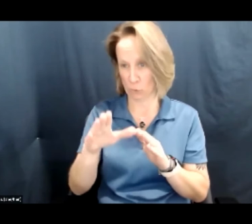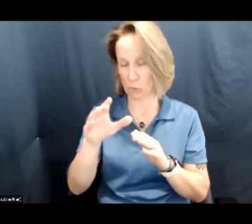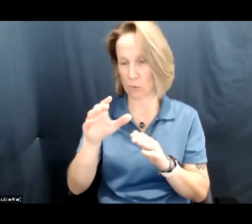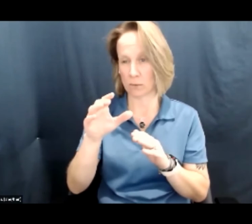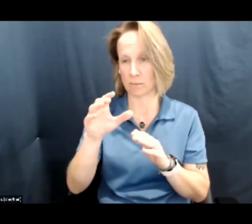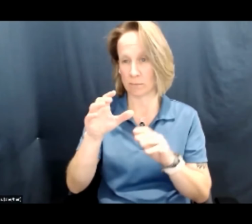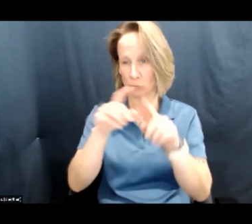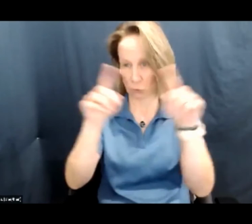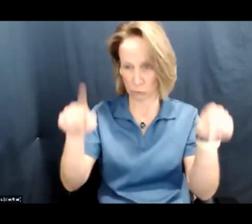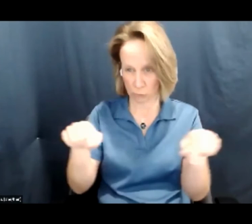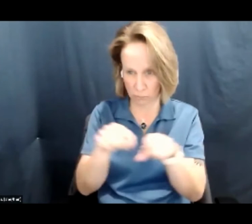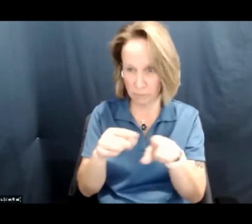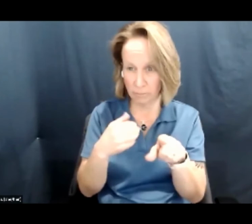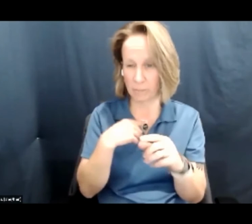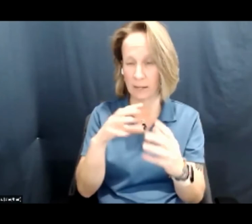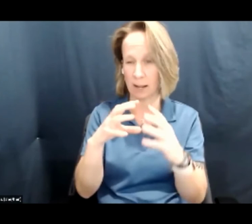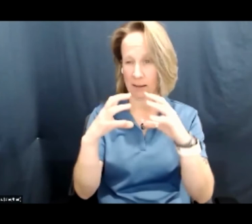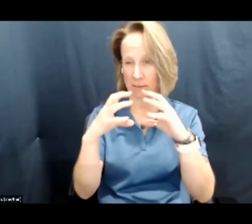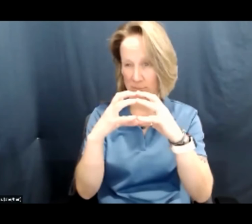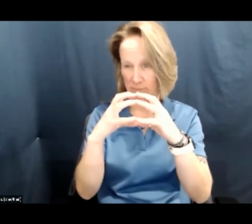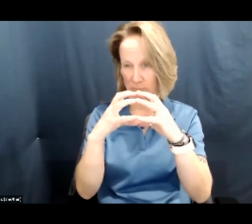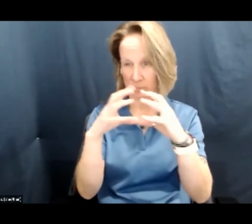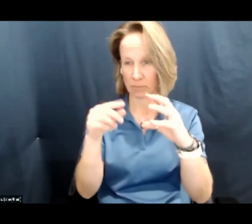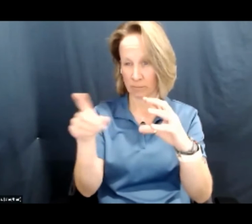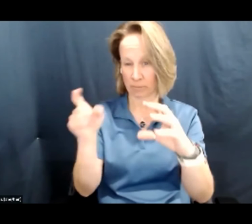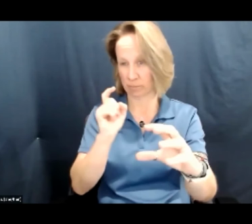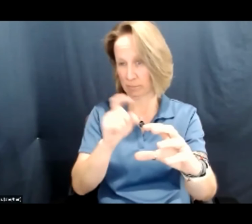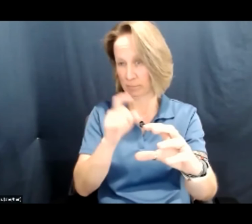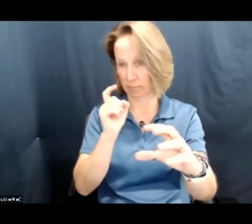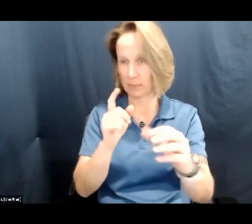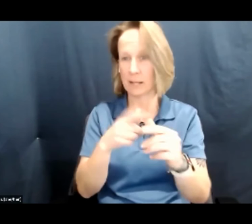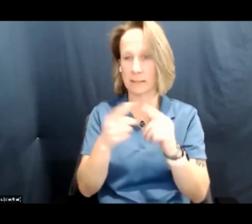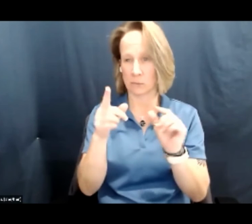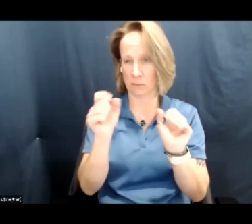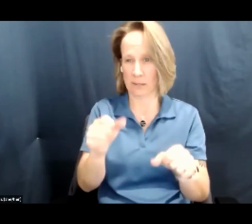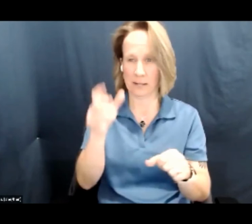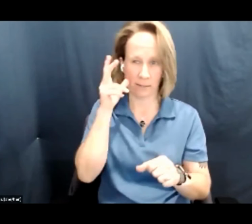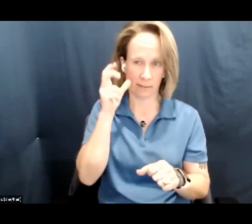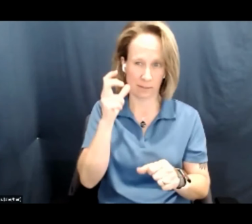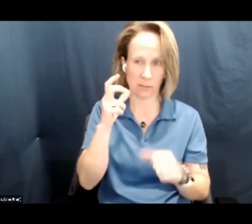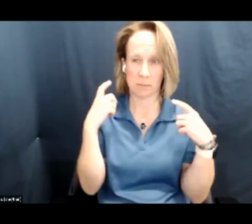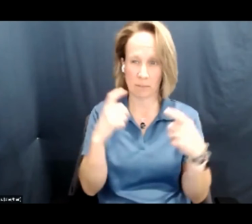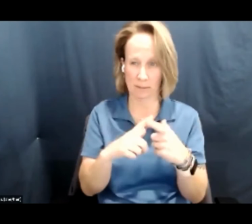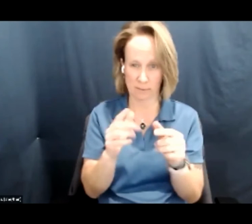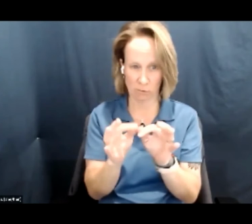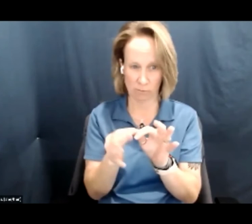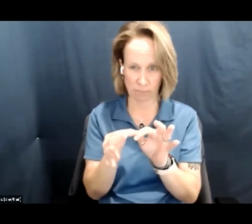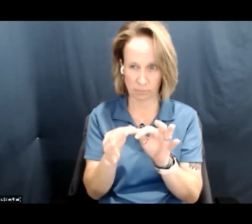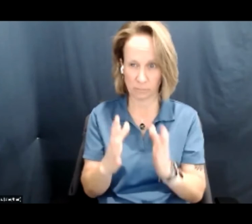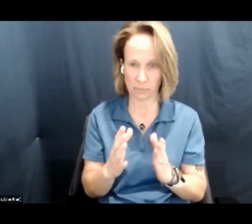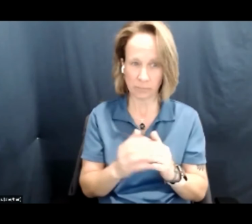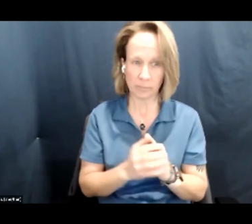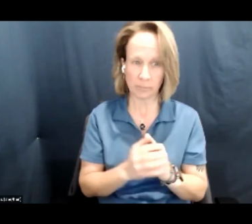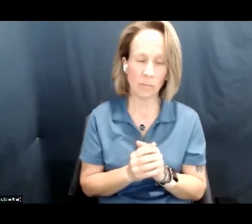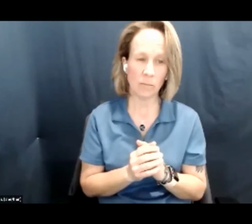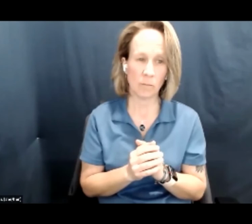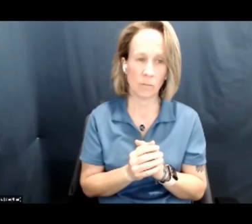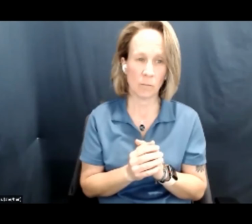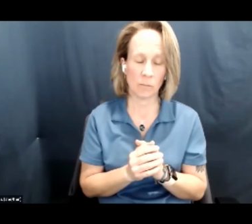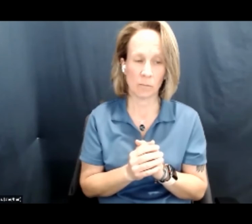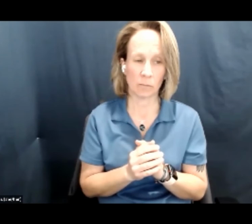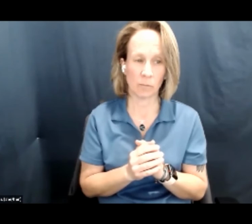select Spanish, and then you should be able to hear the Spanish interpretation. So si necesita